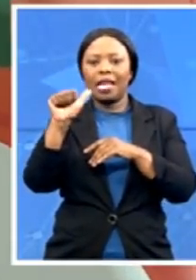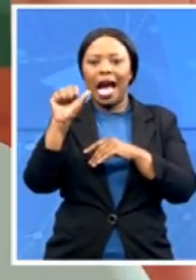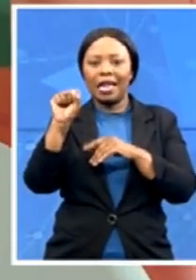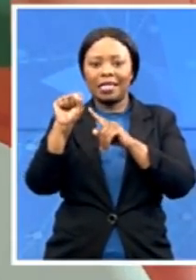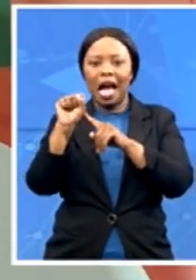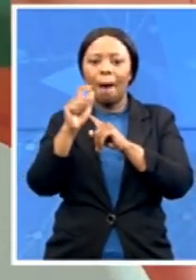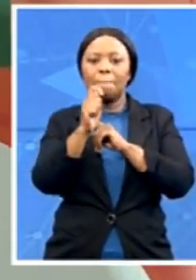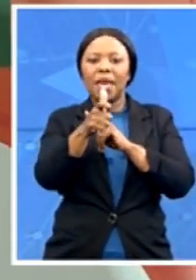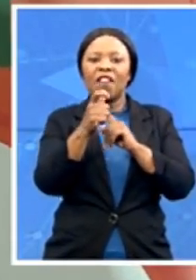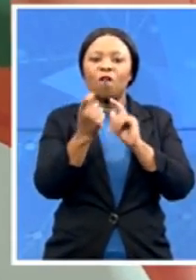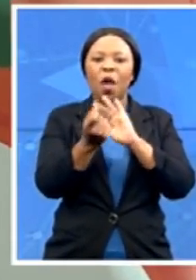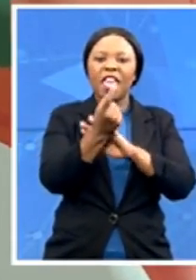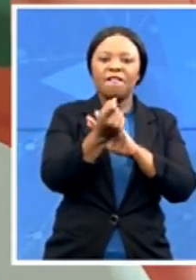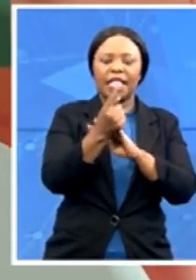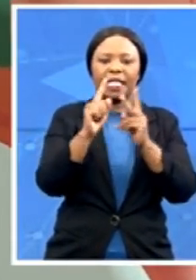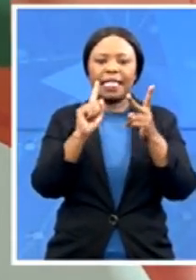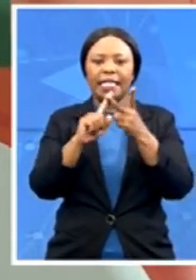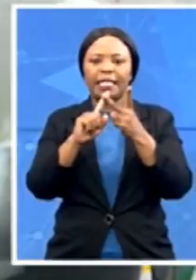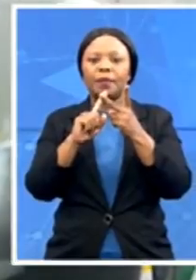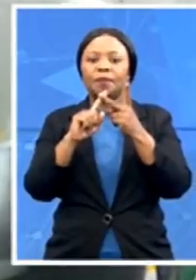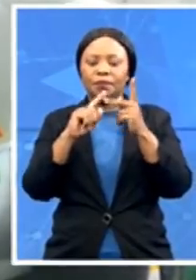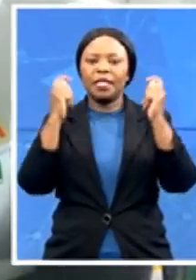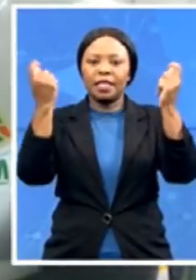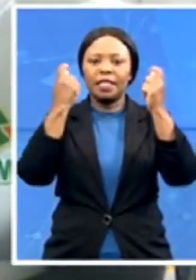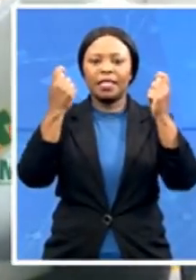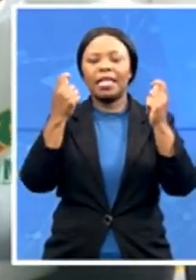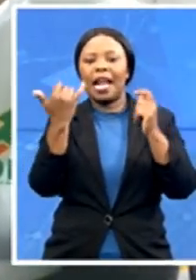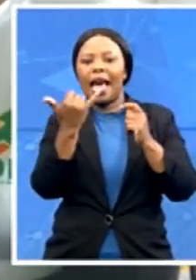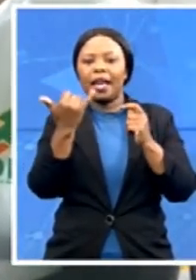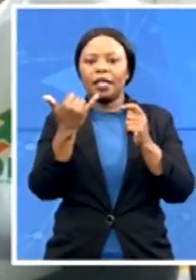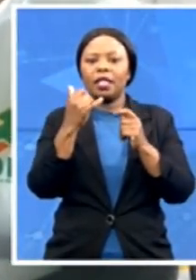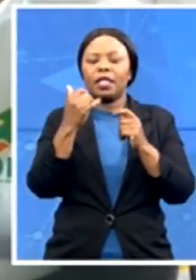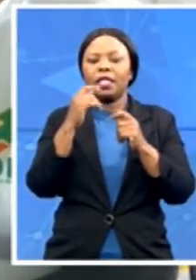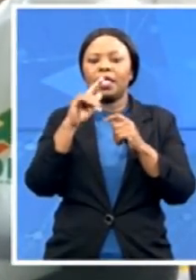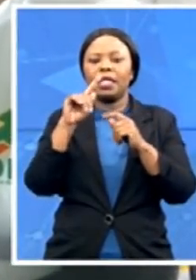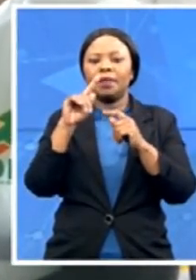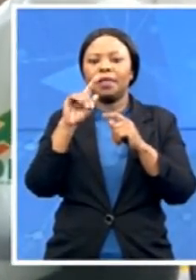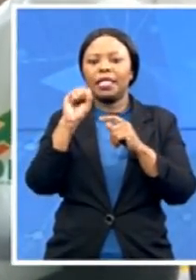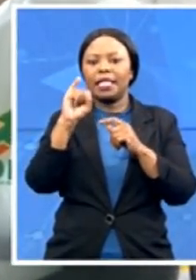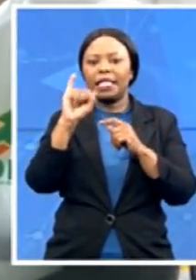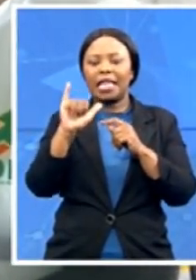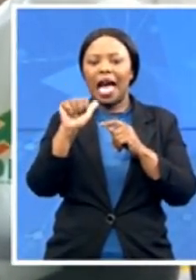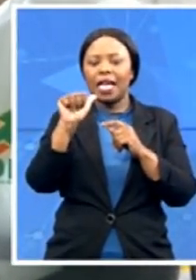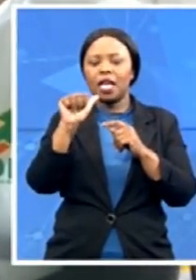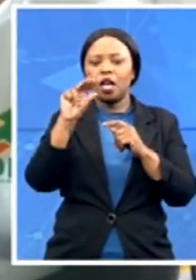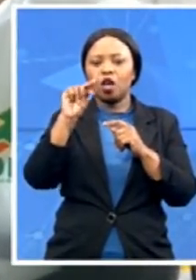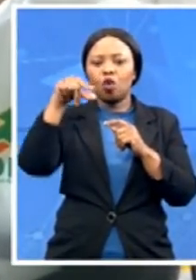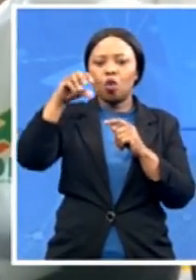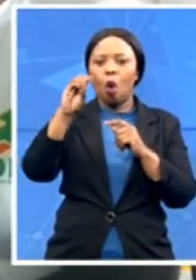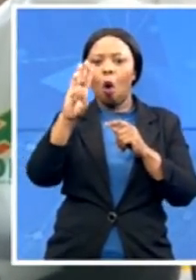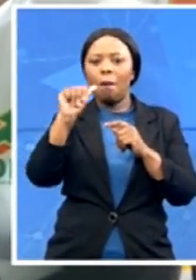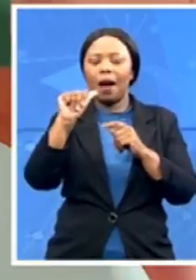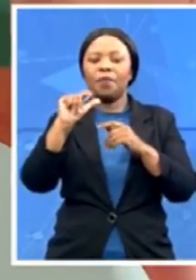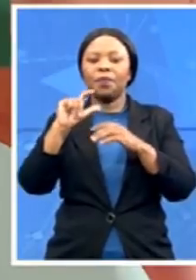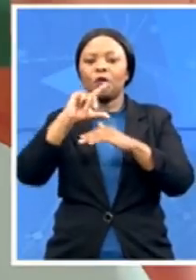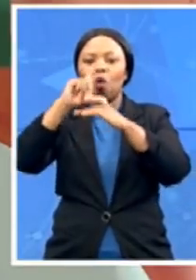as Sengoba, national conferences, as well as use of their head offices